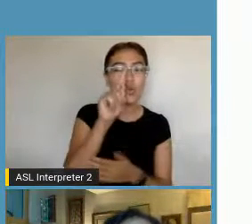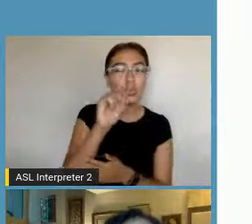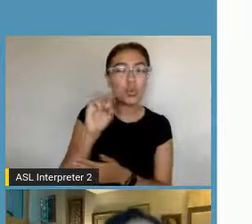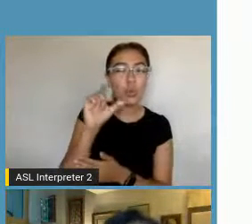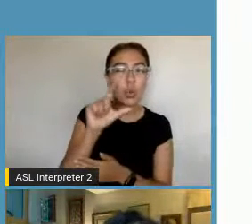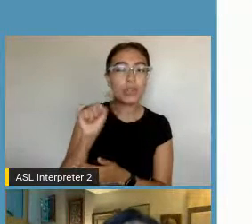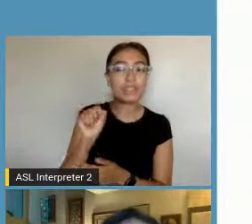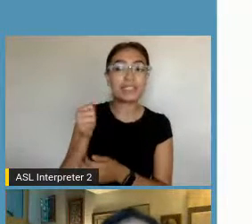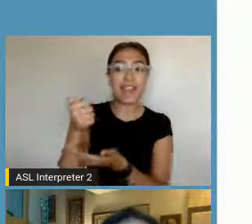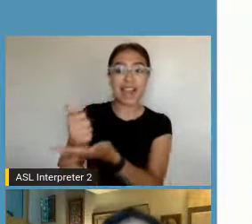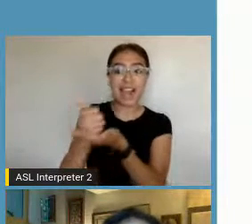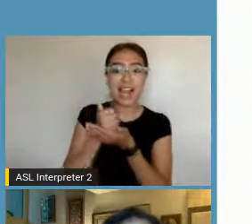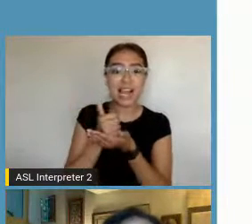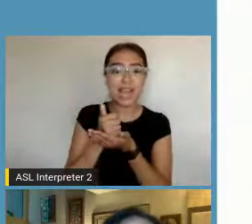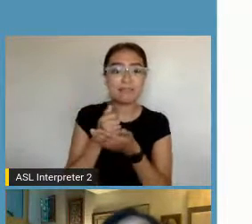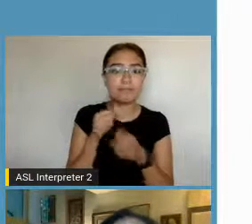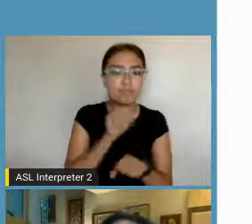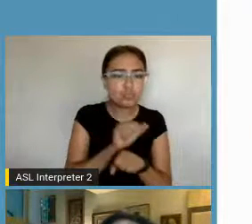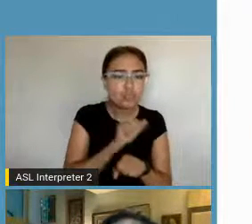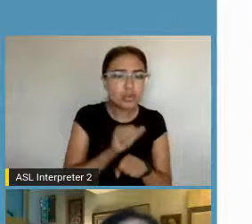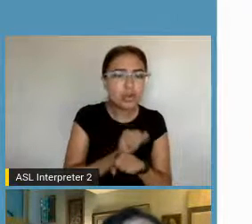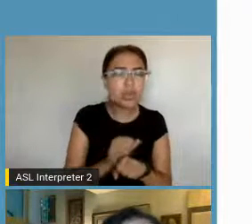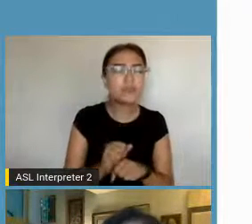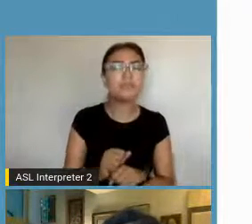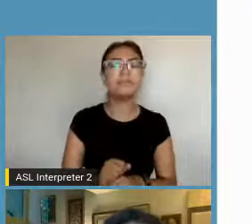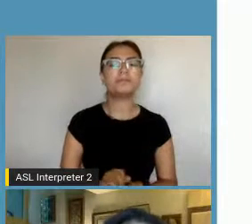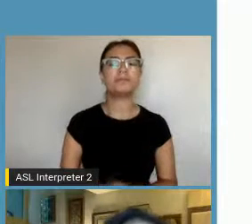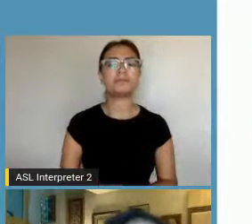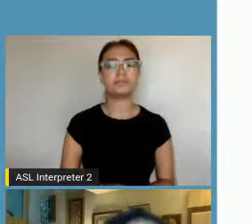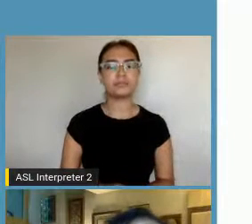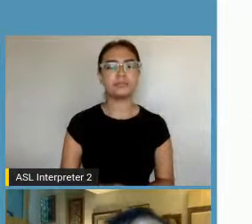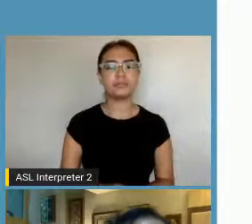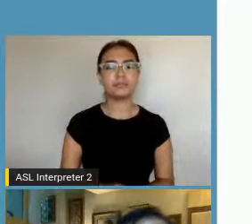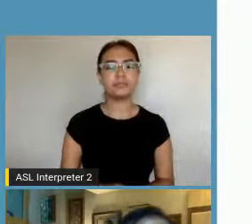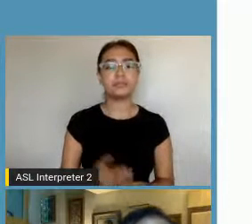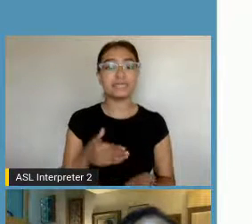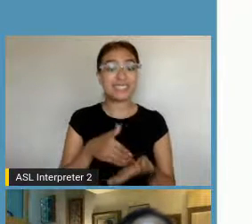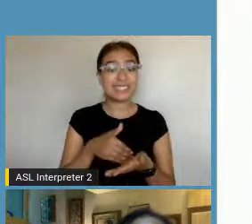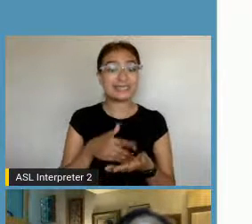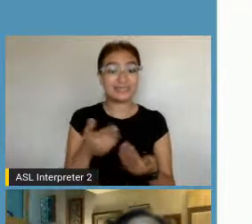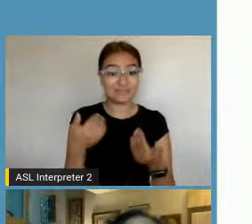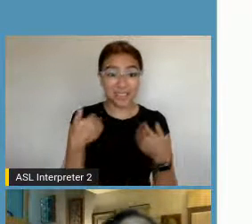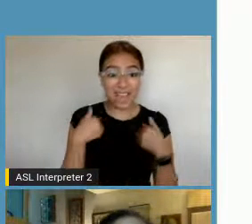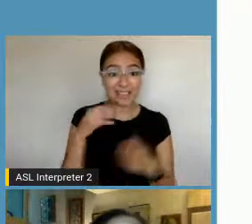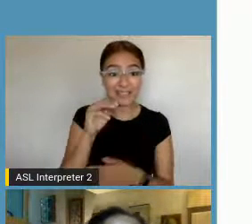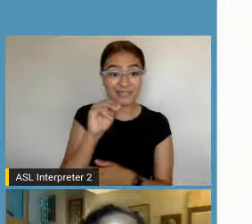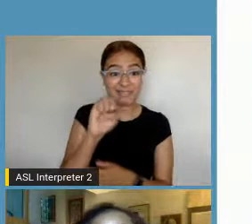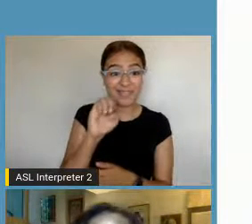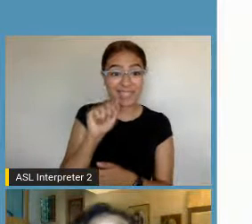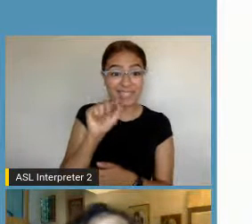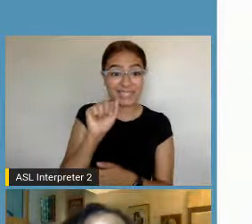workflow and your naming conventions? Again, do you have the required metadata?